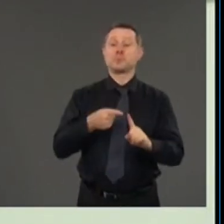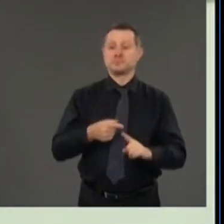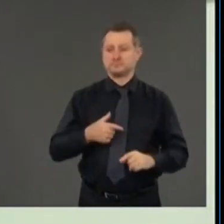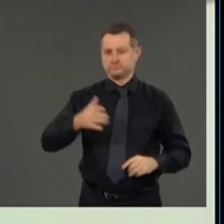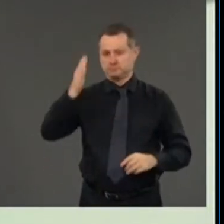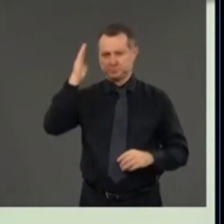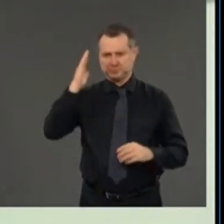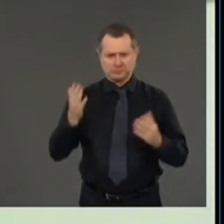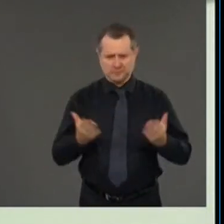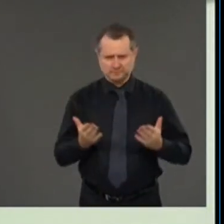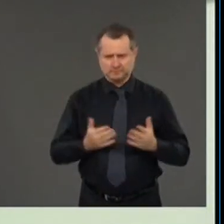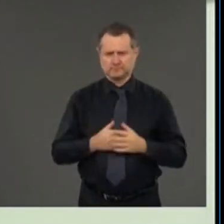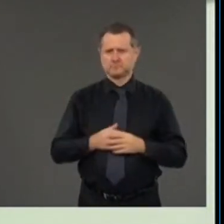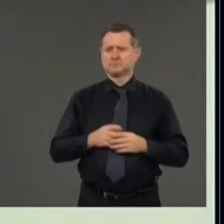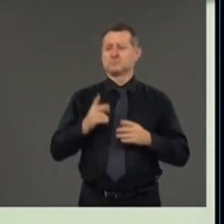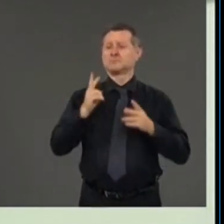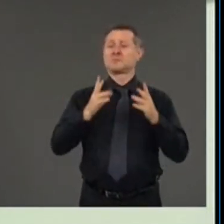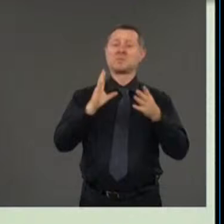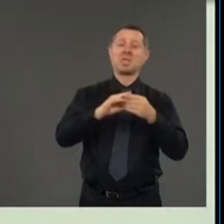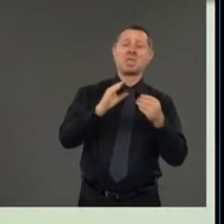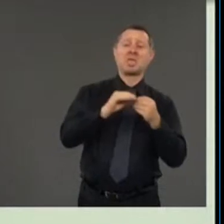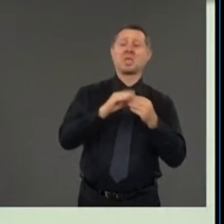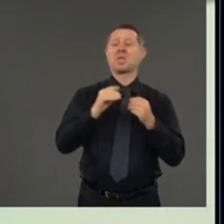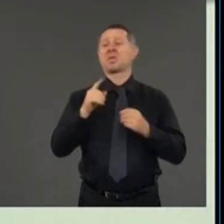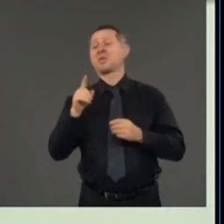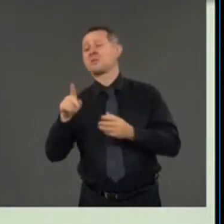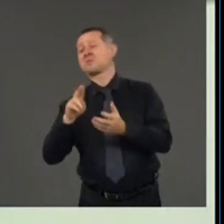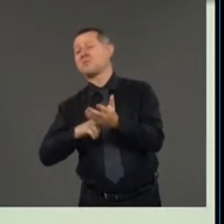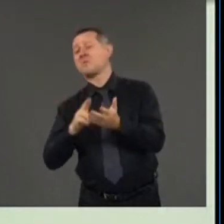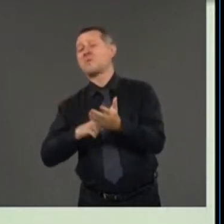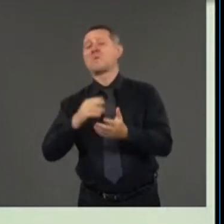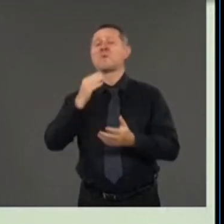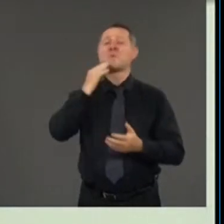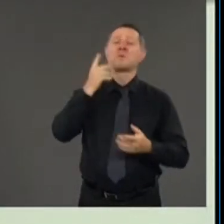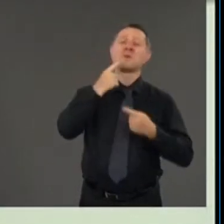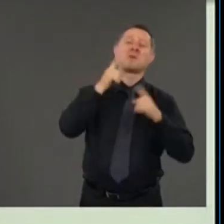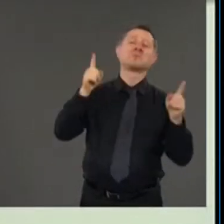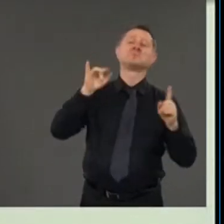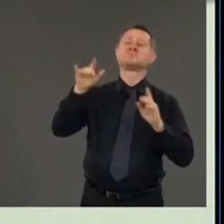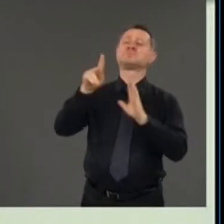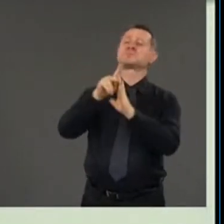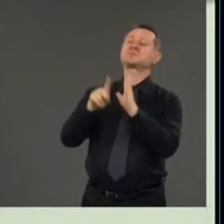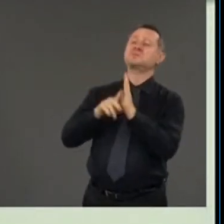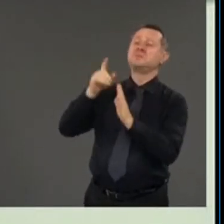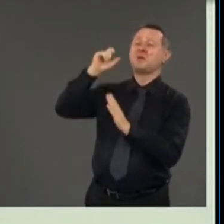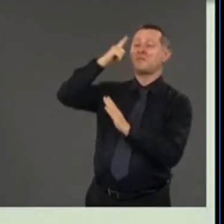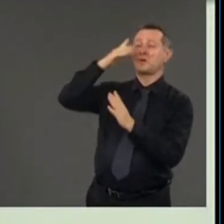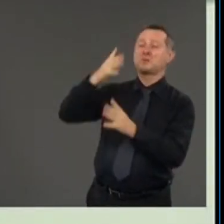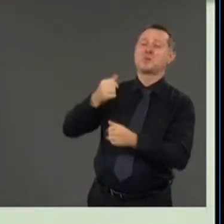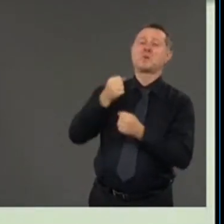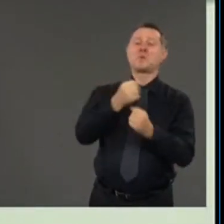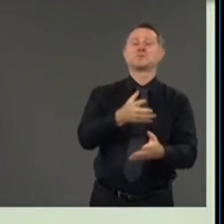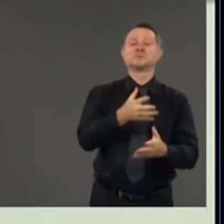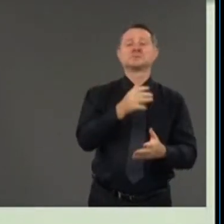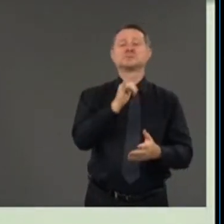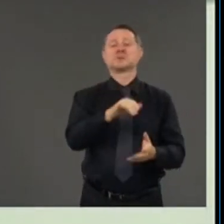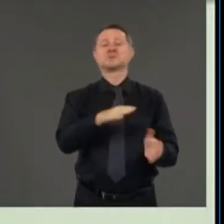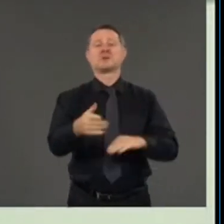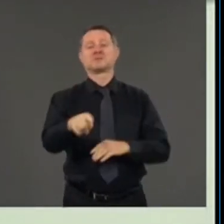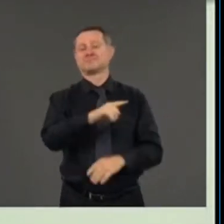claim that nursing home admission policy from hospitals caused the fatalities is not supported by the